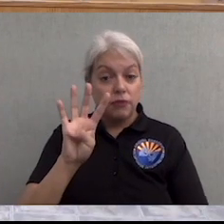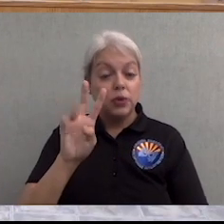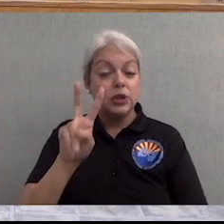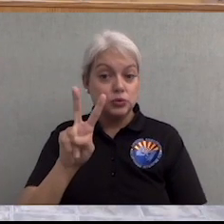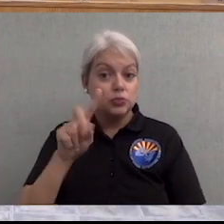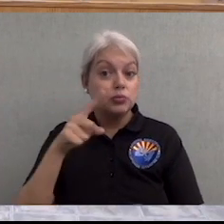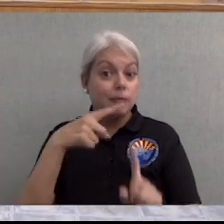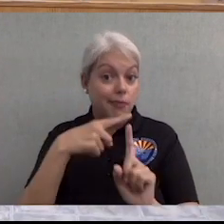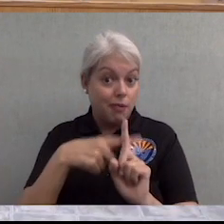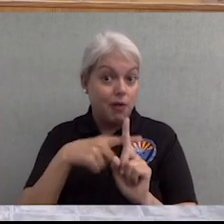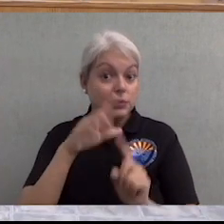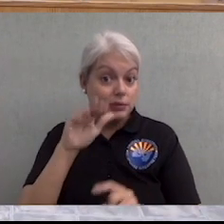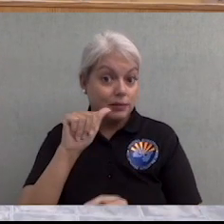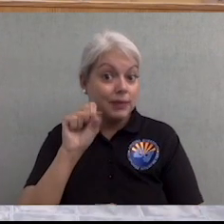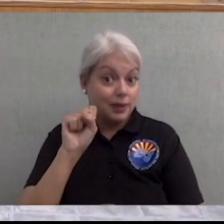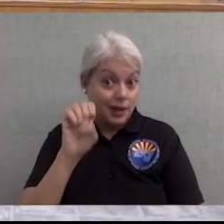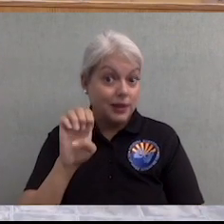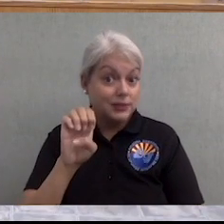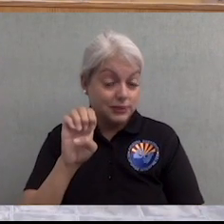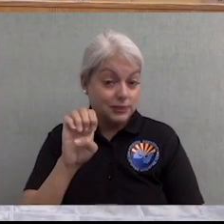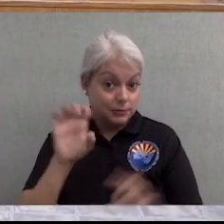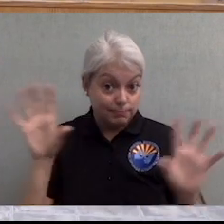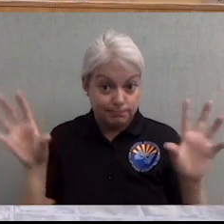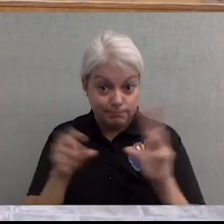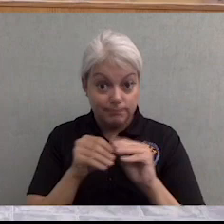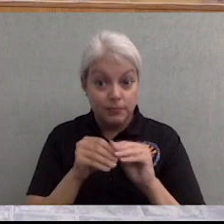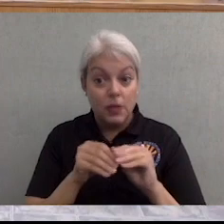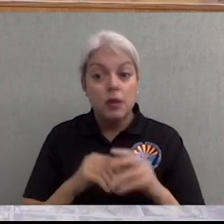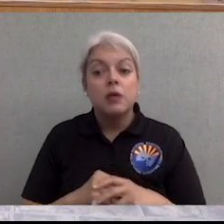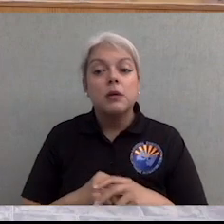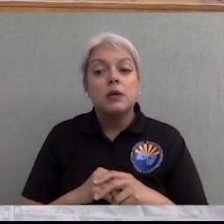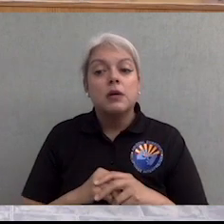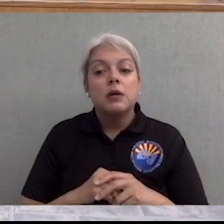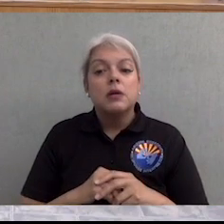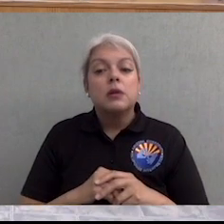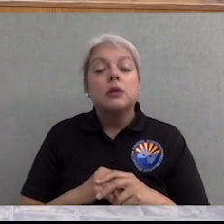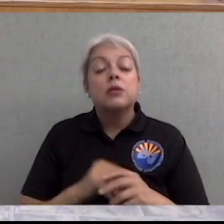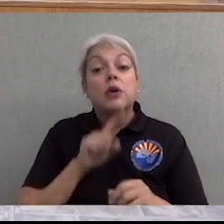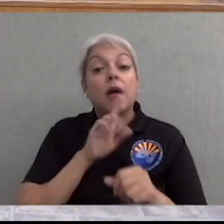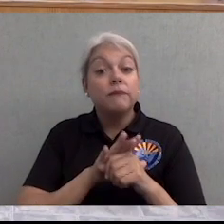sources, and we had confirmed deaths of 12.